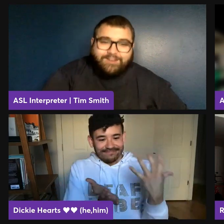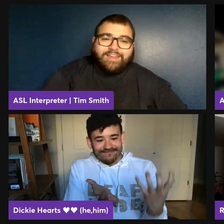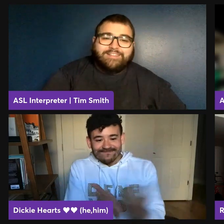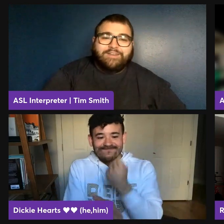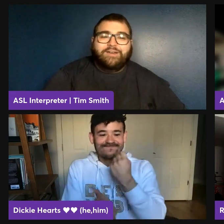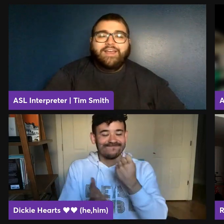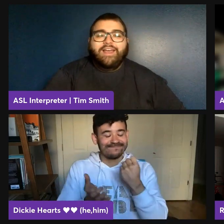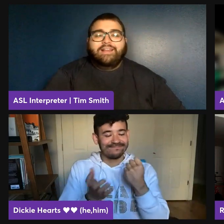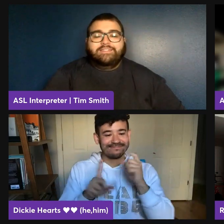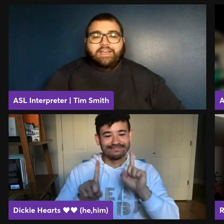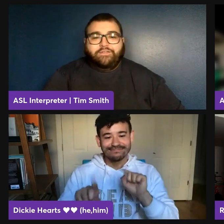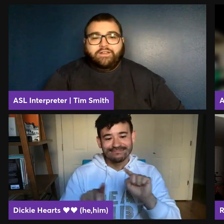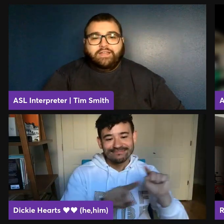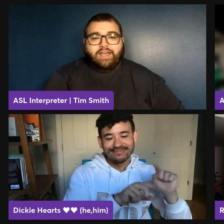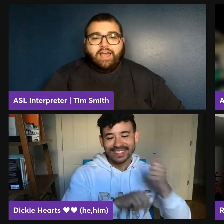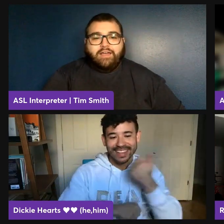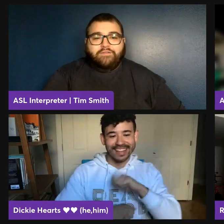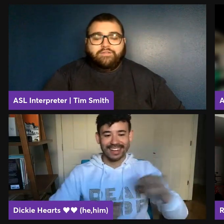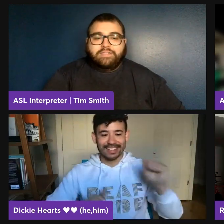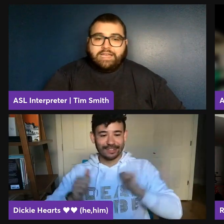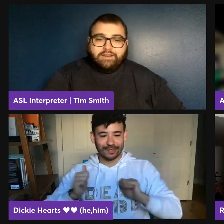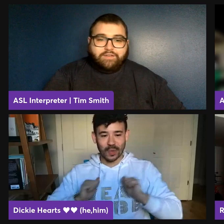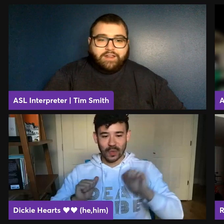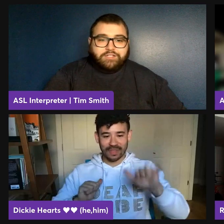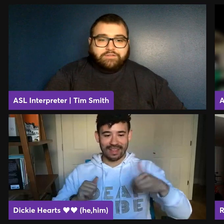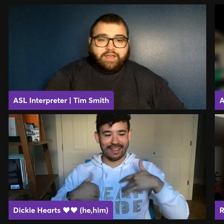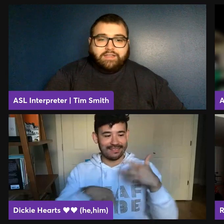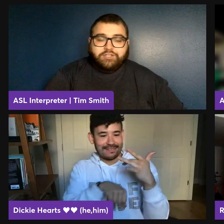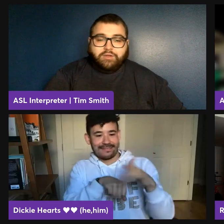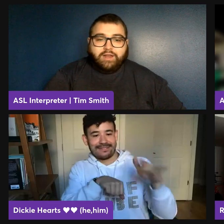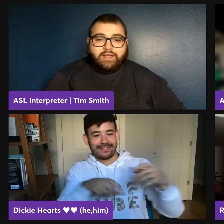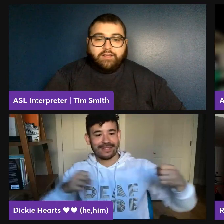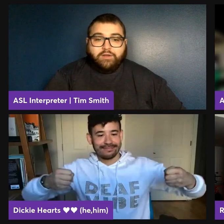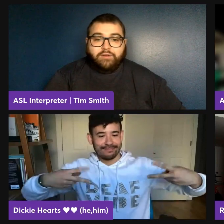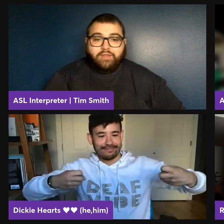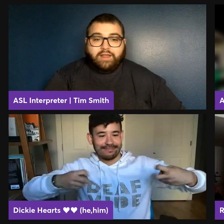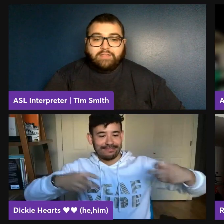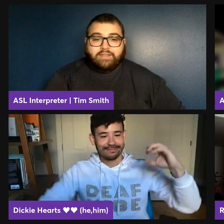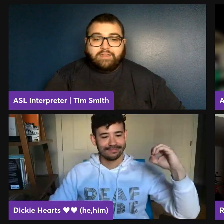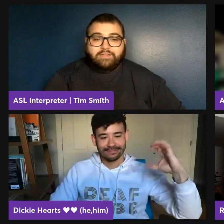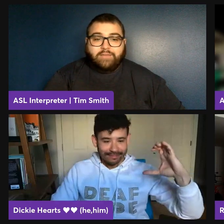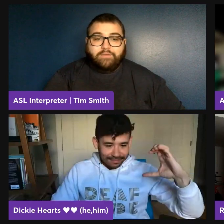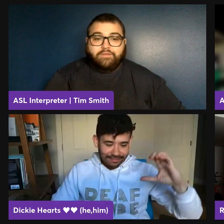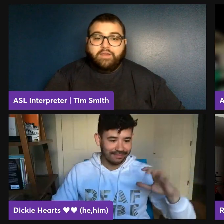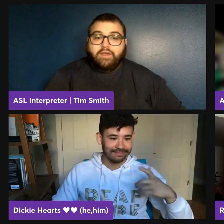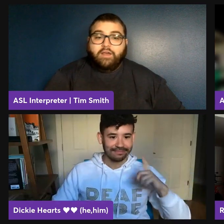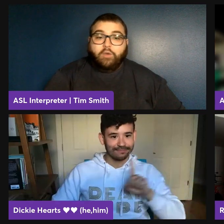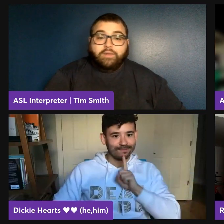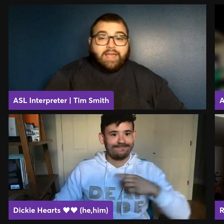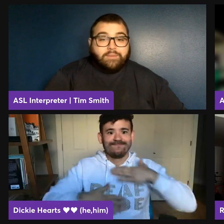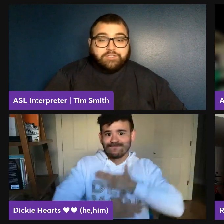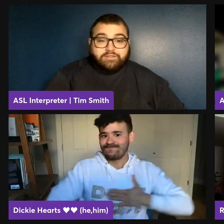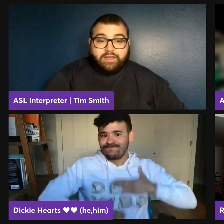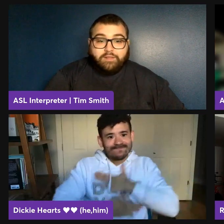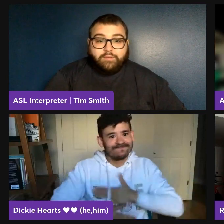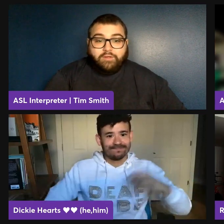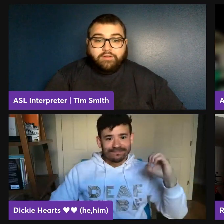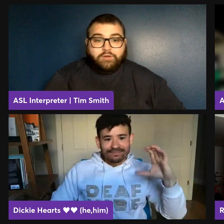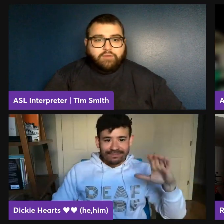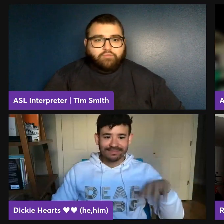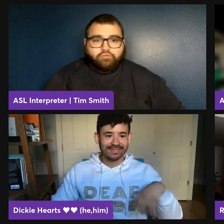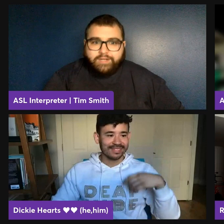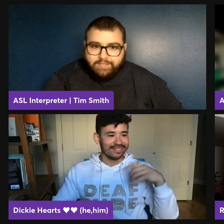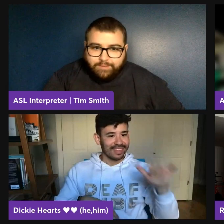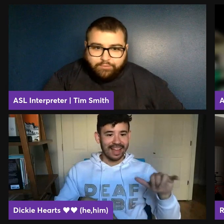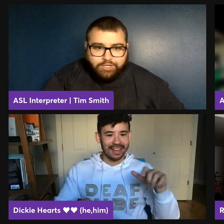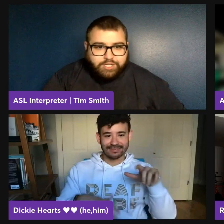Yes. Okay, so definitely I've taken advantage of any show that I can go to that has any type of open captions available. You